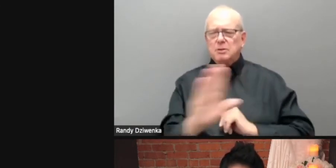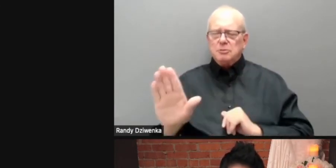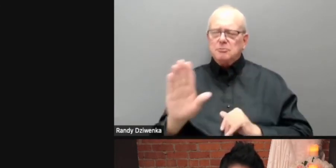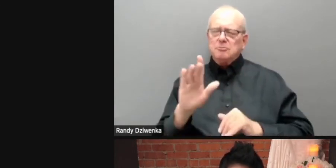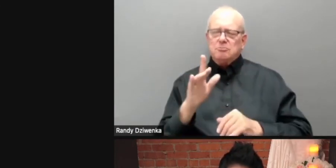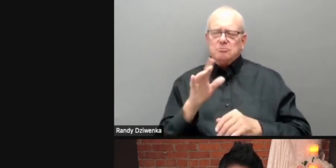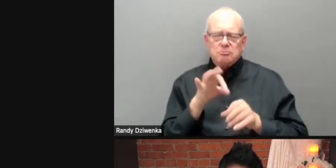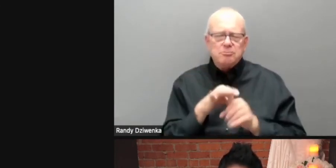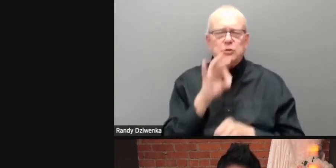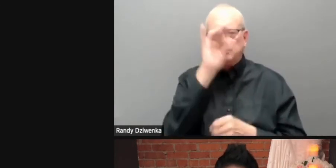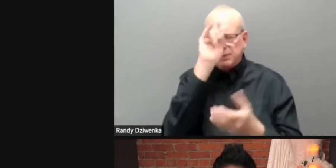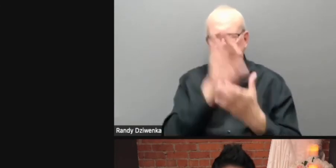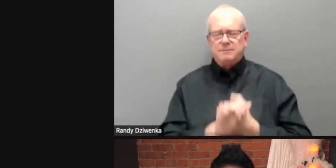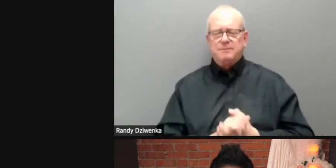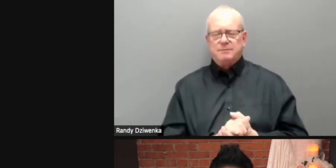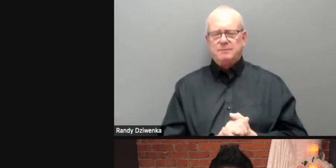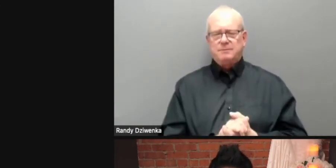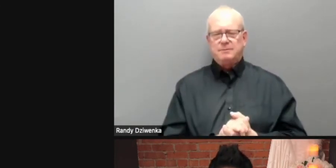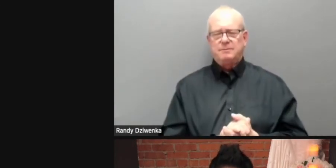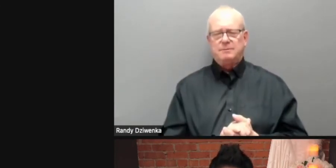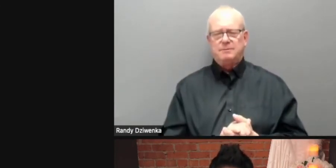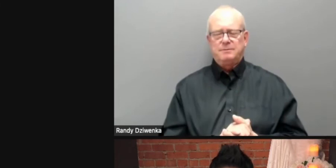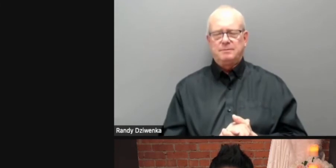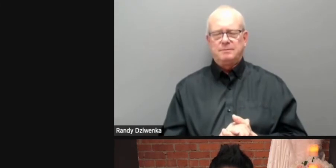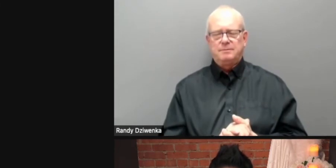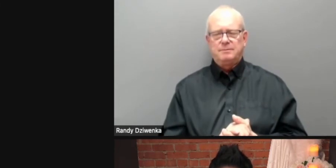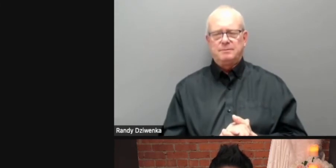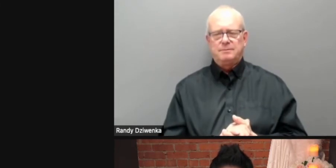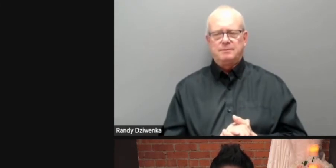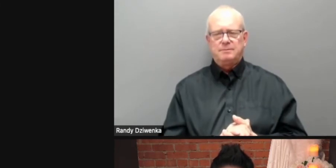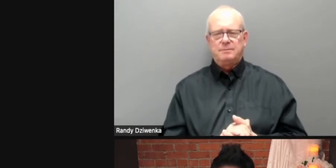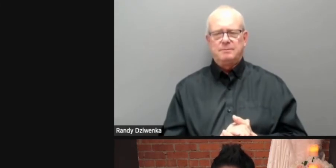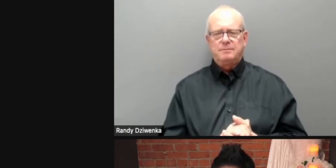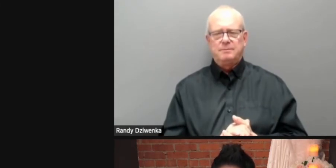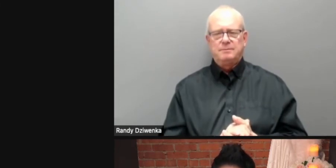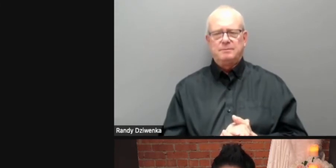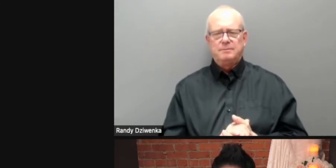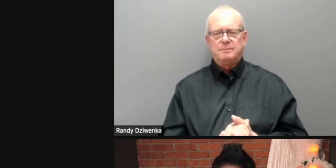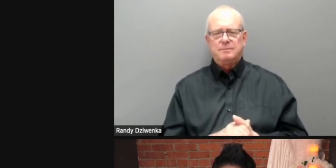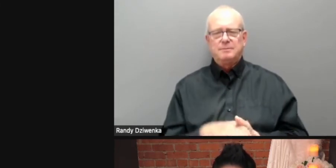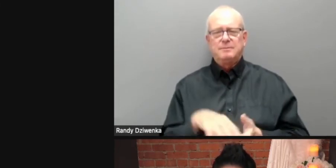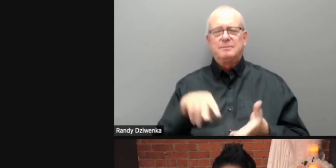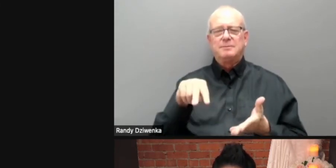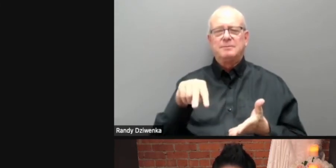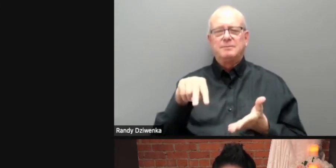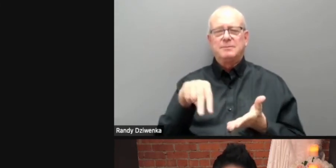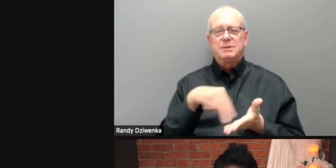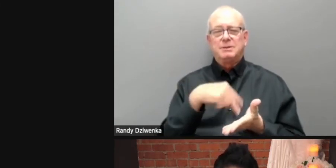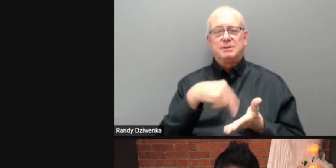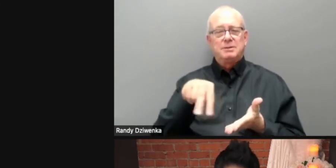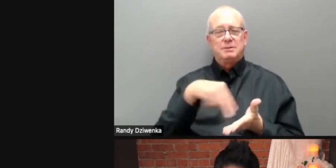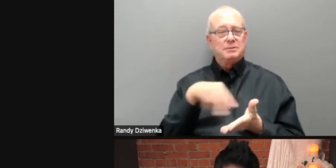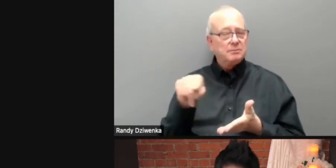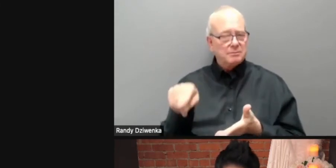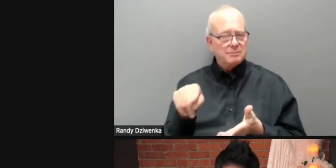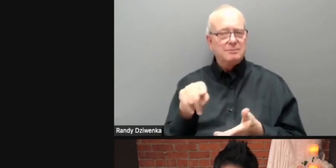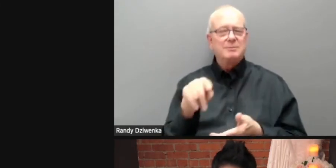of Muruga. This dance will also be performed by Subishka Subramani.